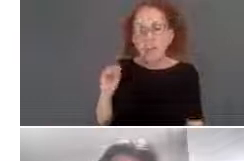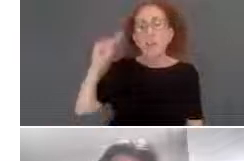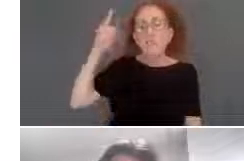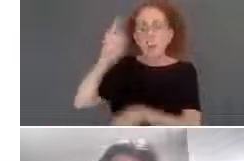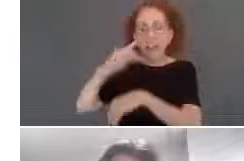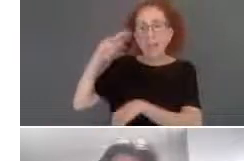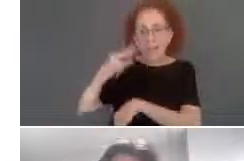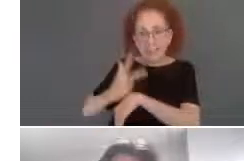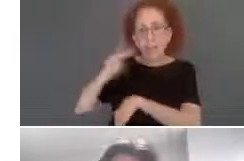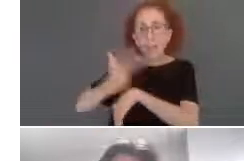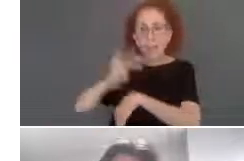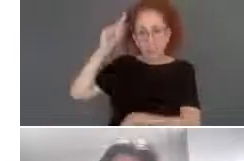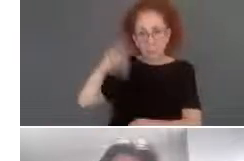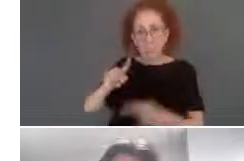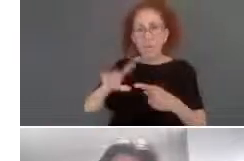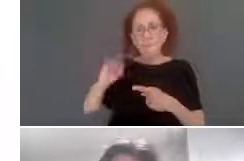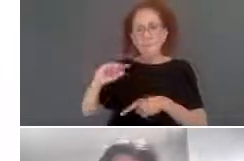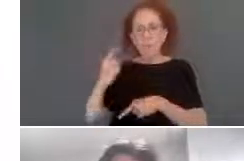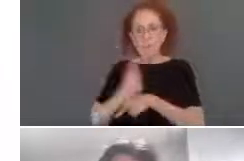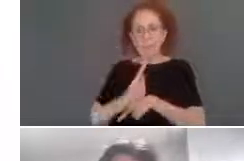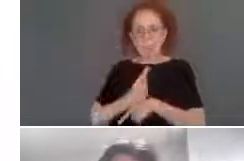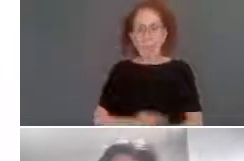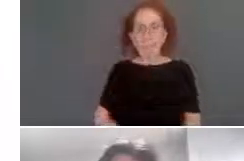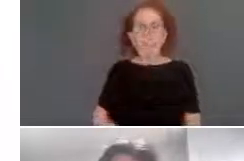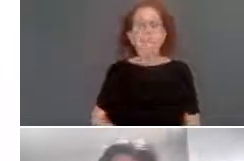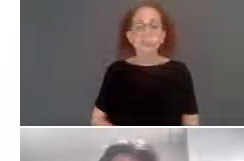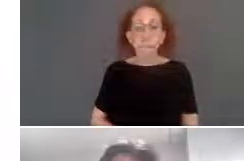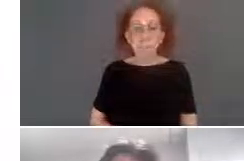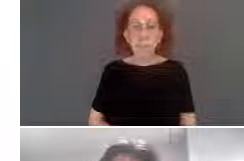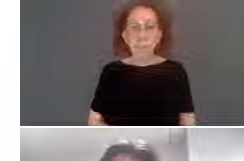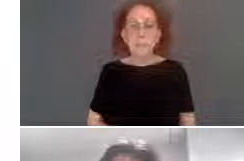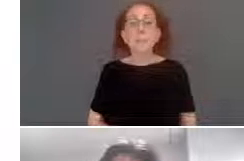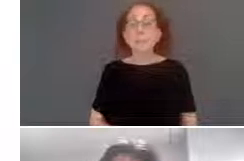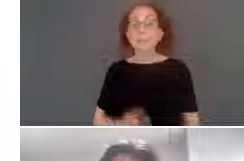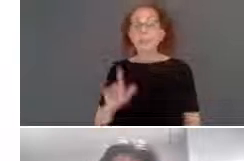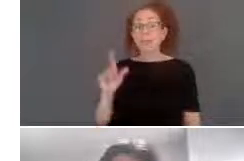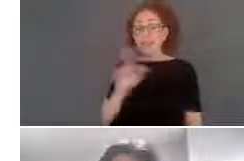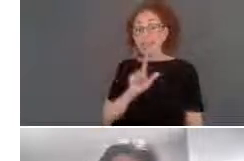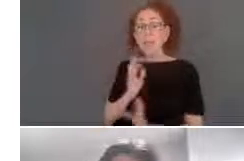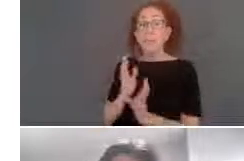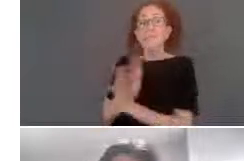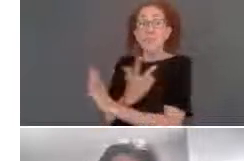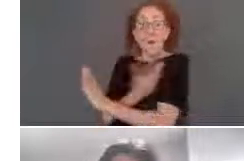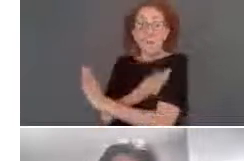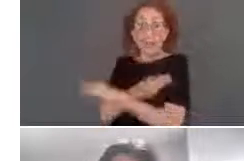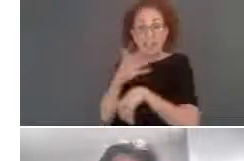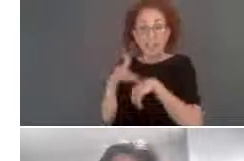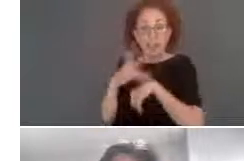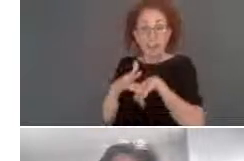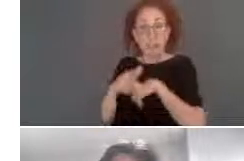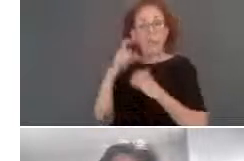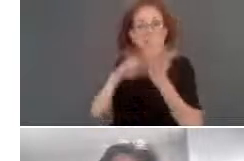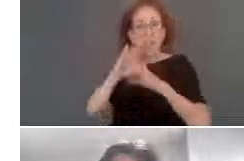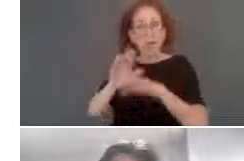red side is the second wave back before vaccines were available. And you can see on the left